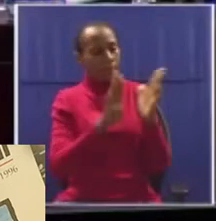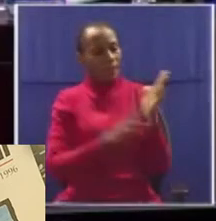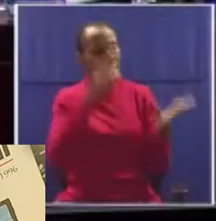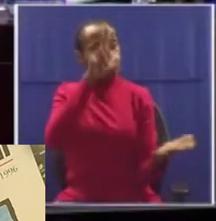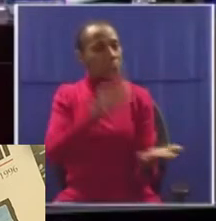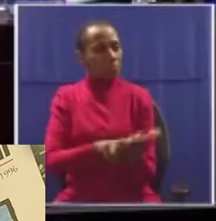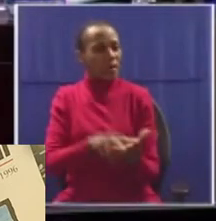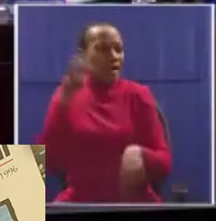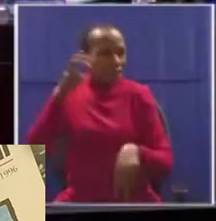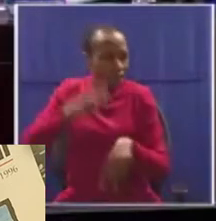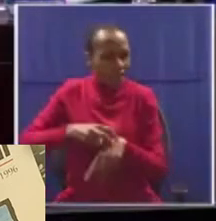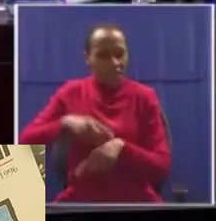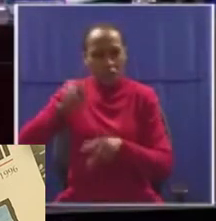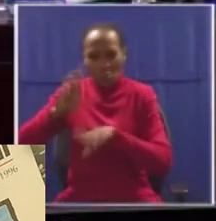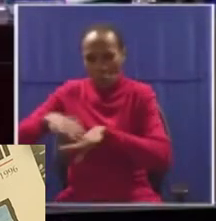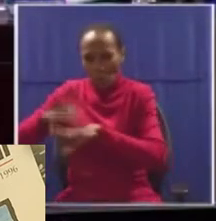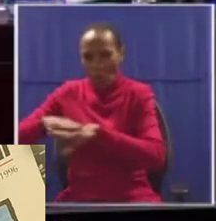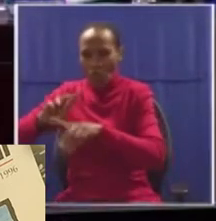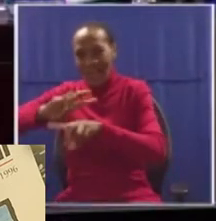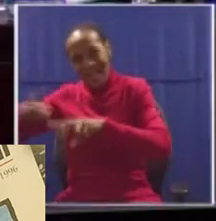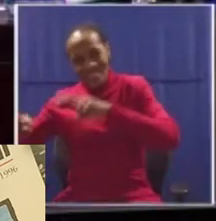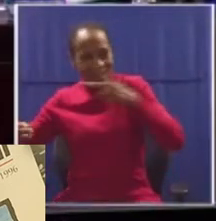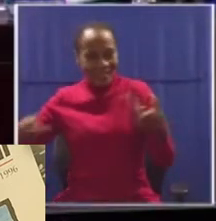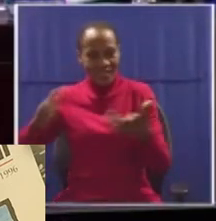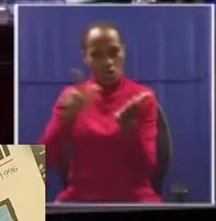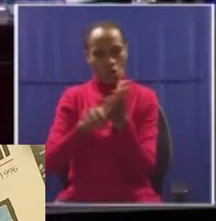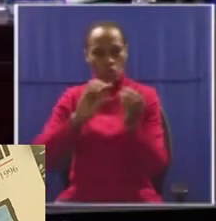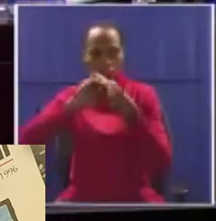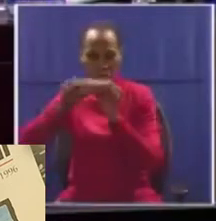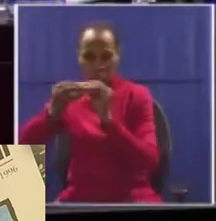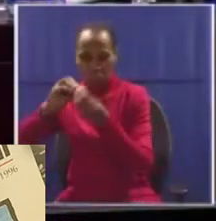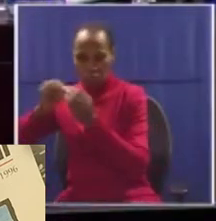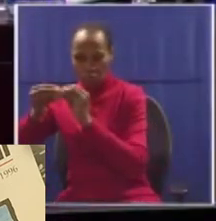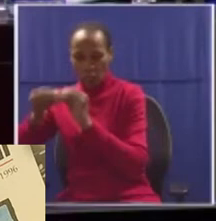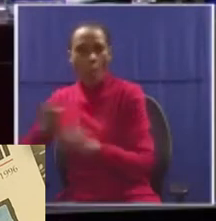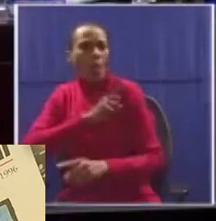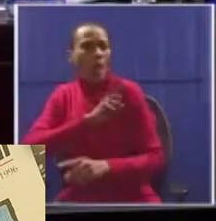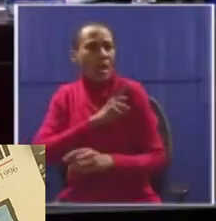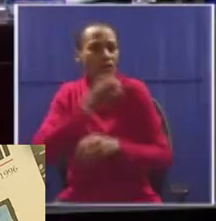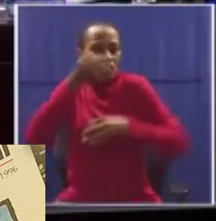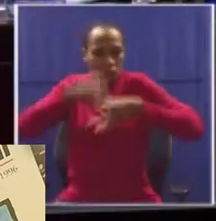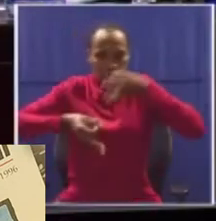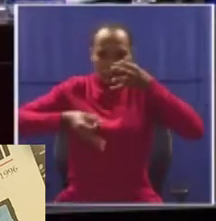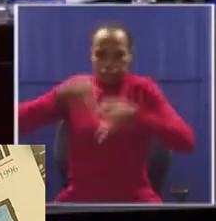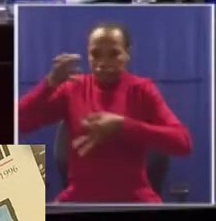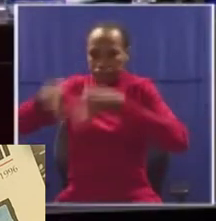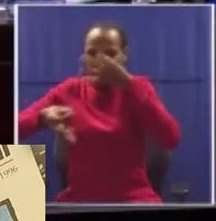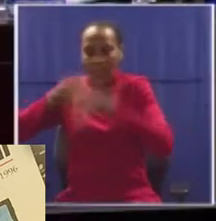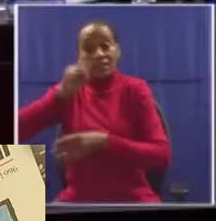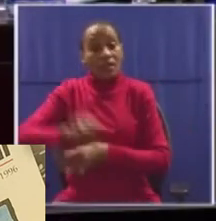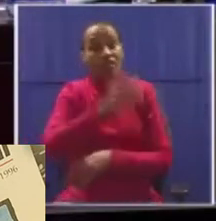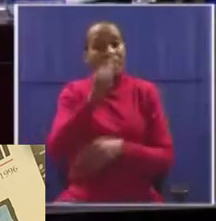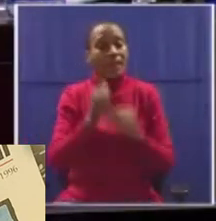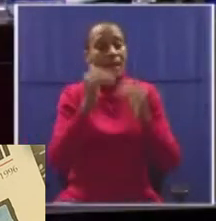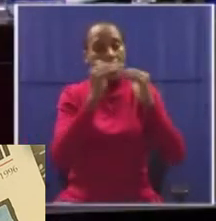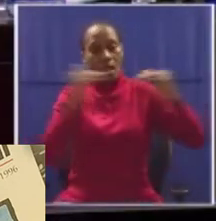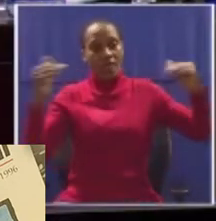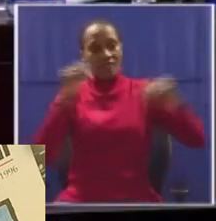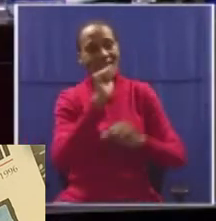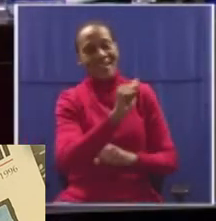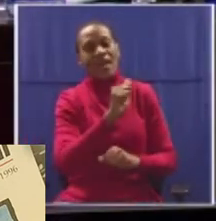may require consequential Amendment but the purposes of clarifying the status of South African sign language